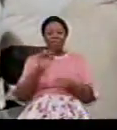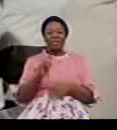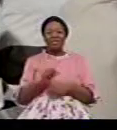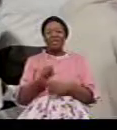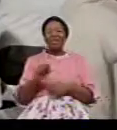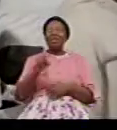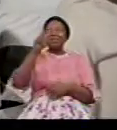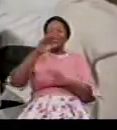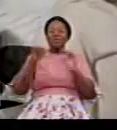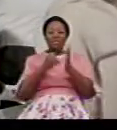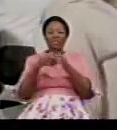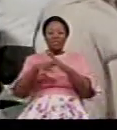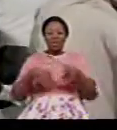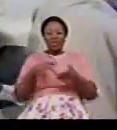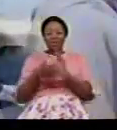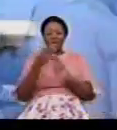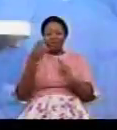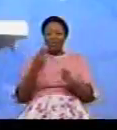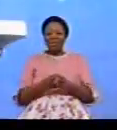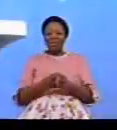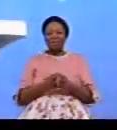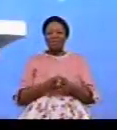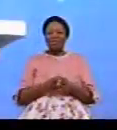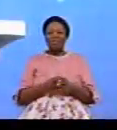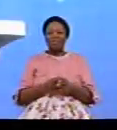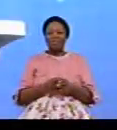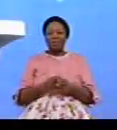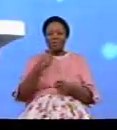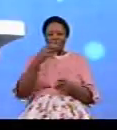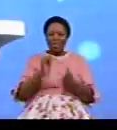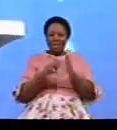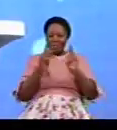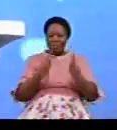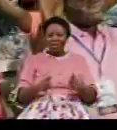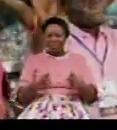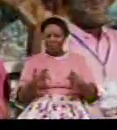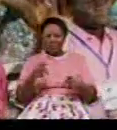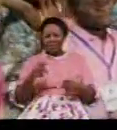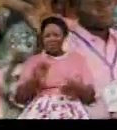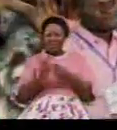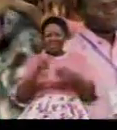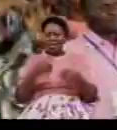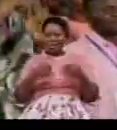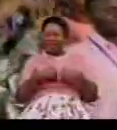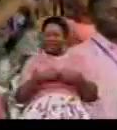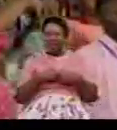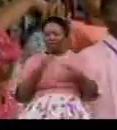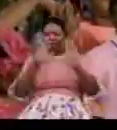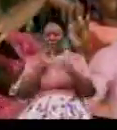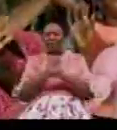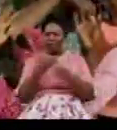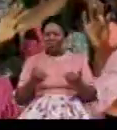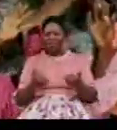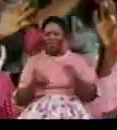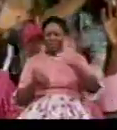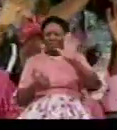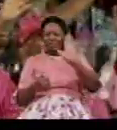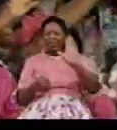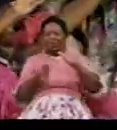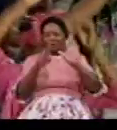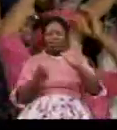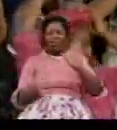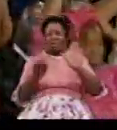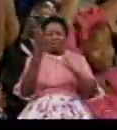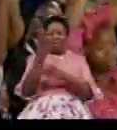challenge, touch them, transform them, heal them in Jesus'